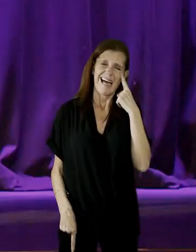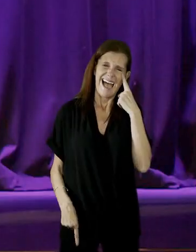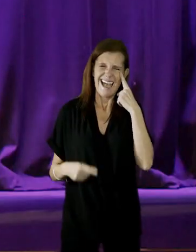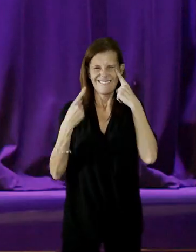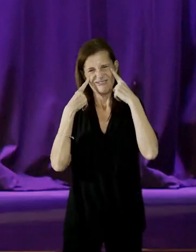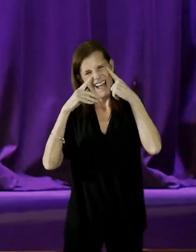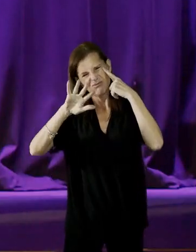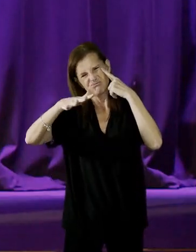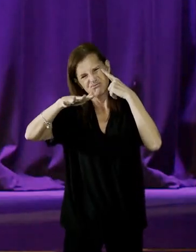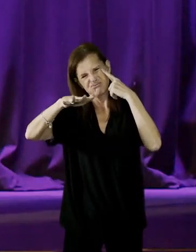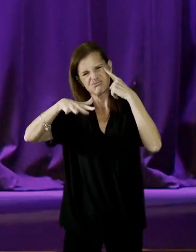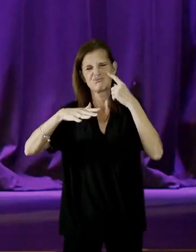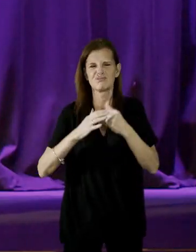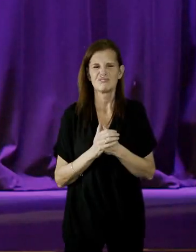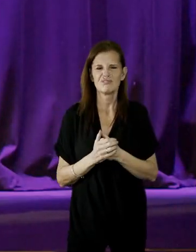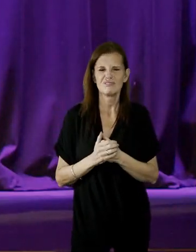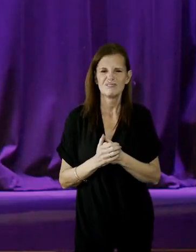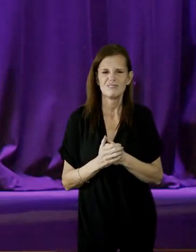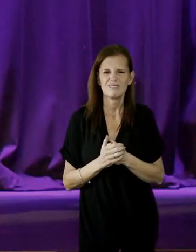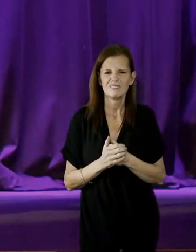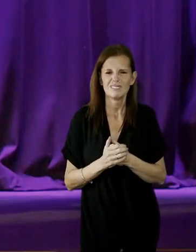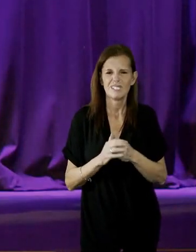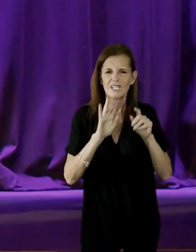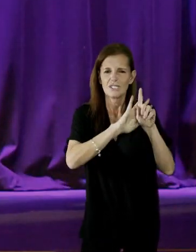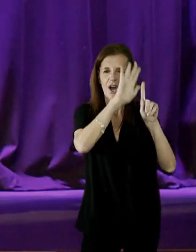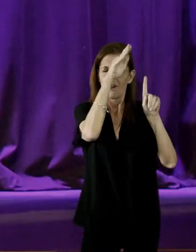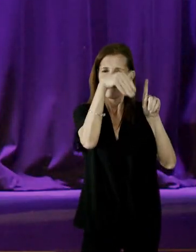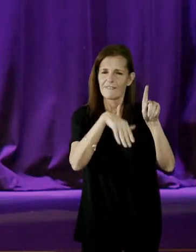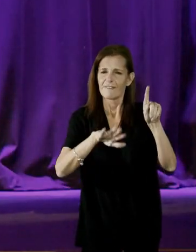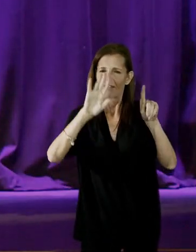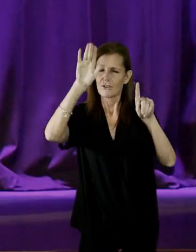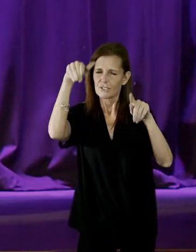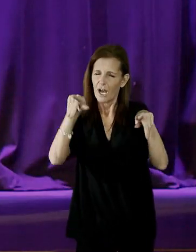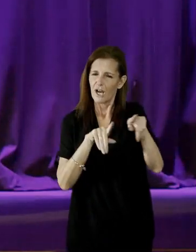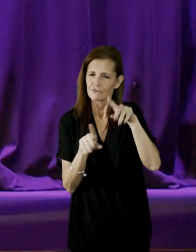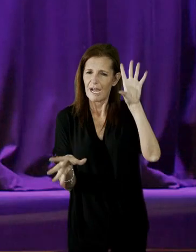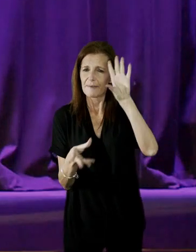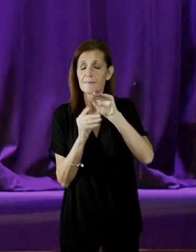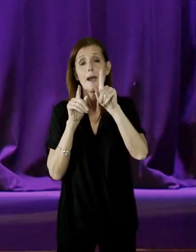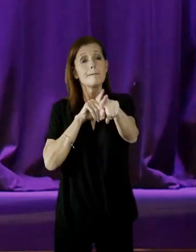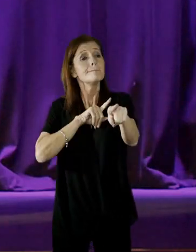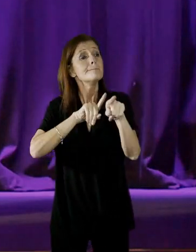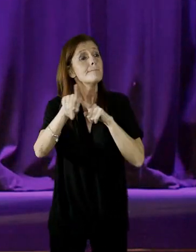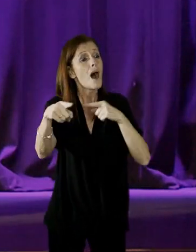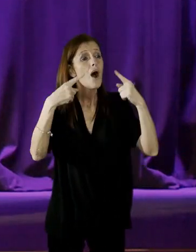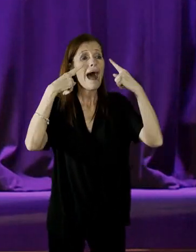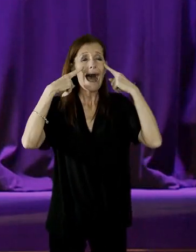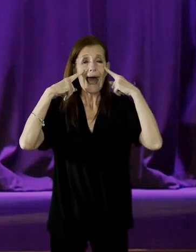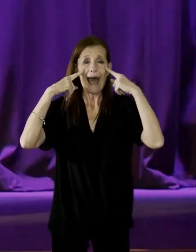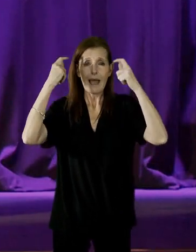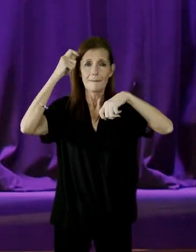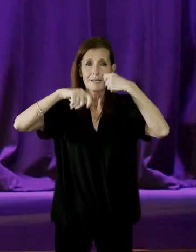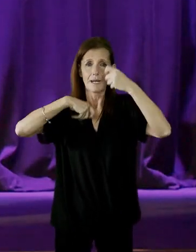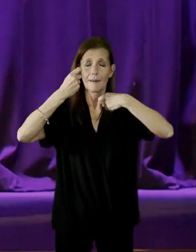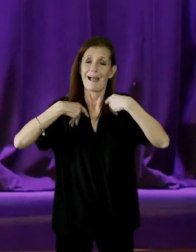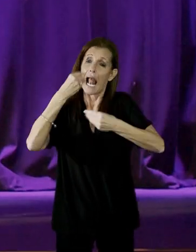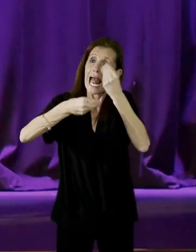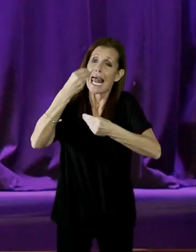squiffy. Yeah, I'm working on a flow chart just to try and get it all together. And most people's eyes do sort of glaze over when I tell them